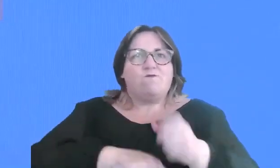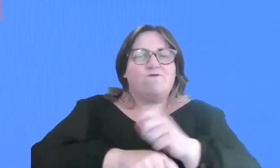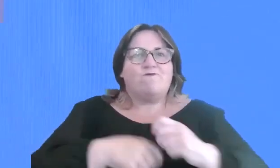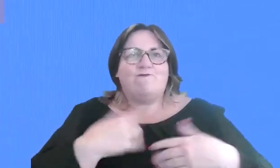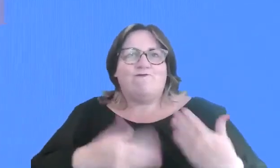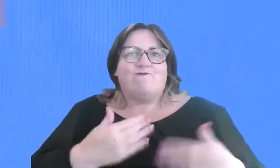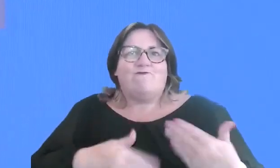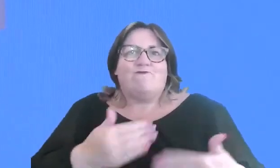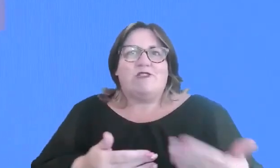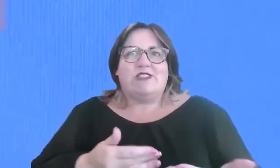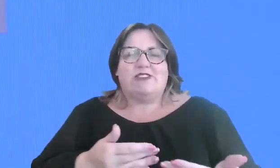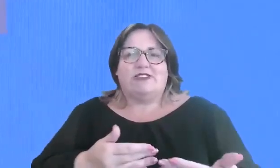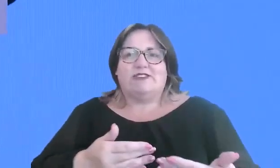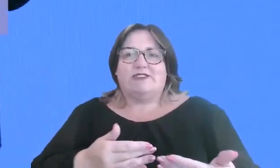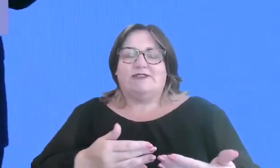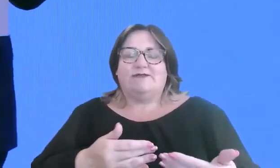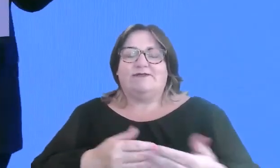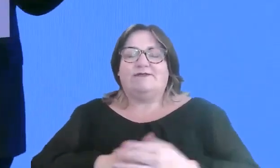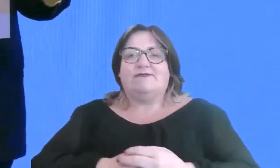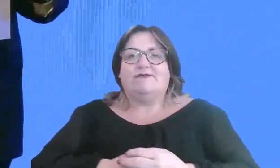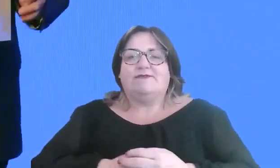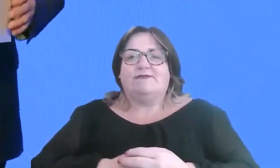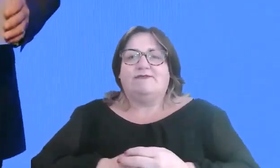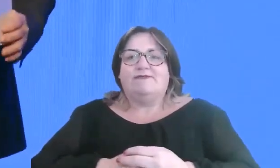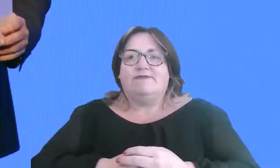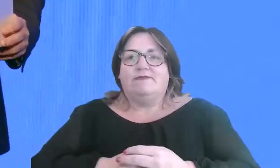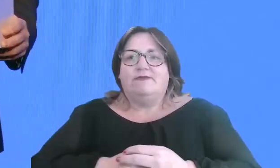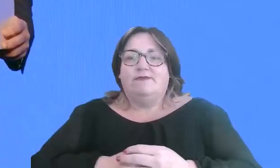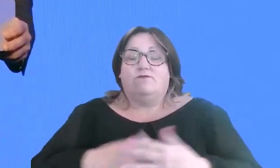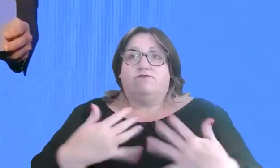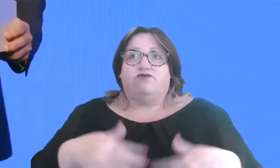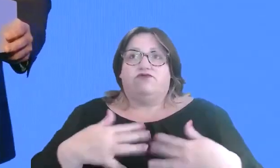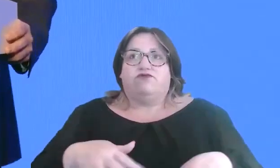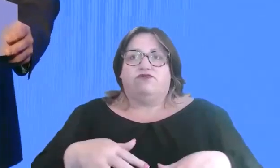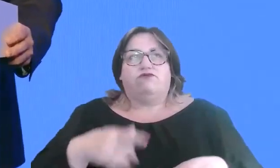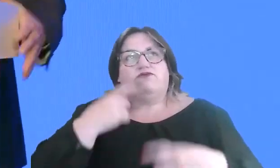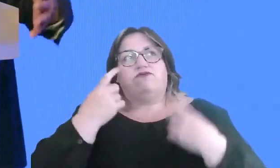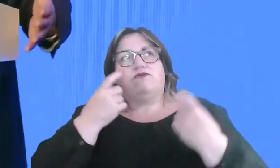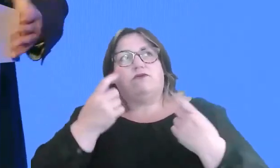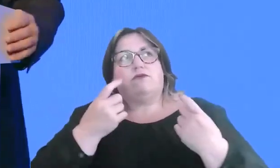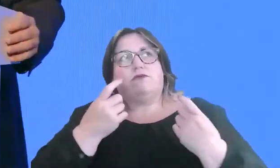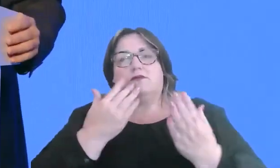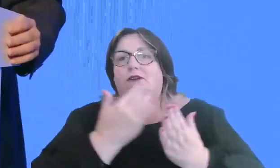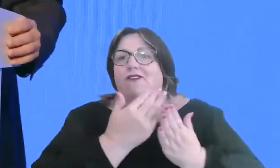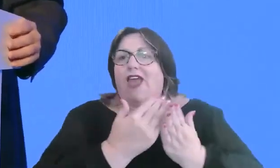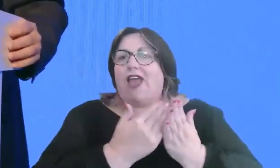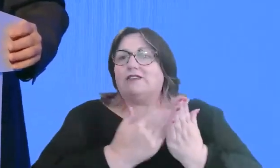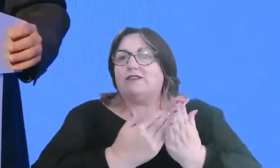doing. Because, just look at the raw facts. This industry, this